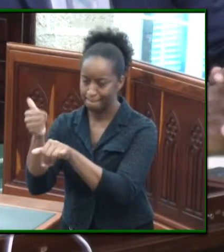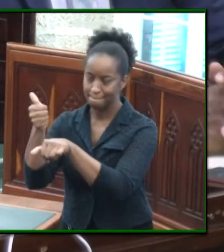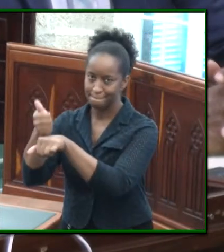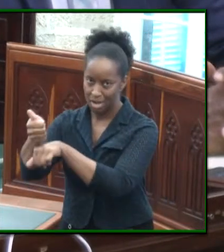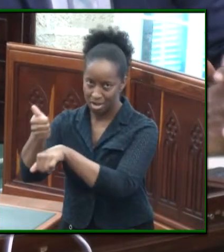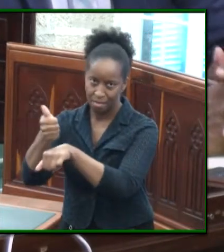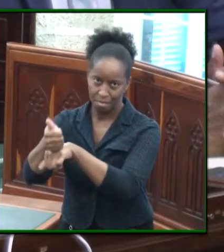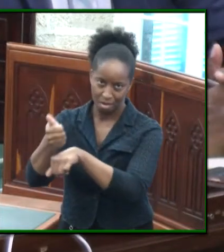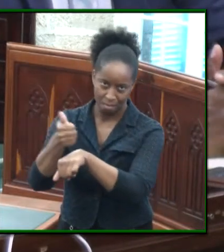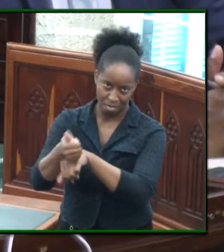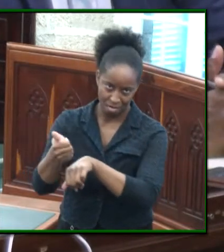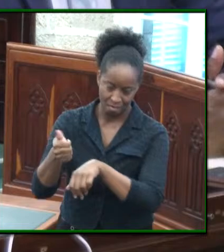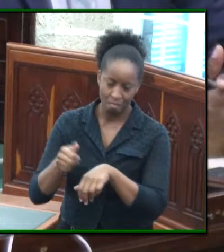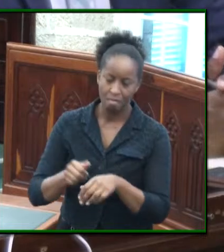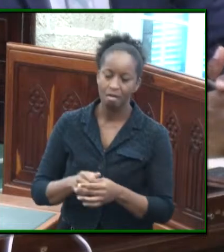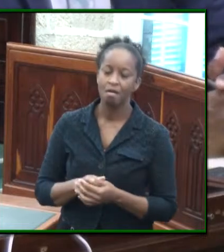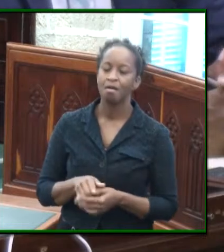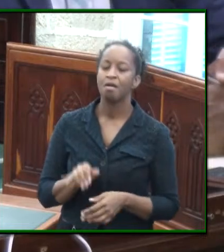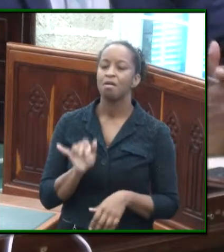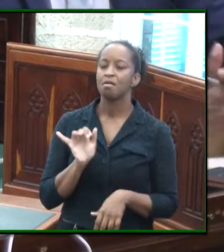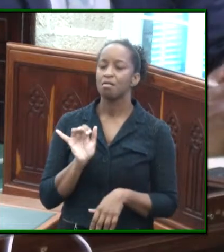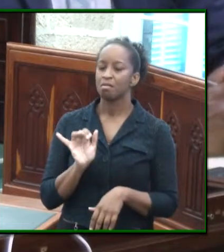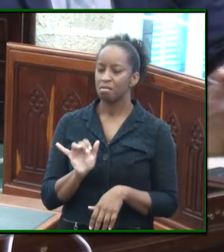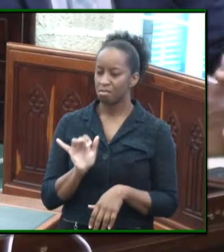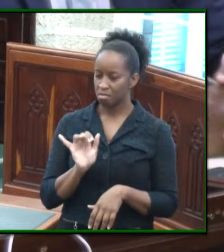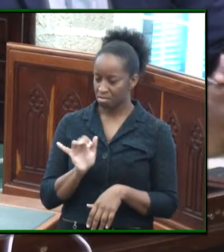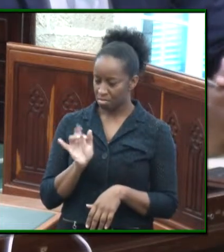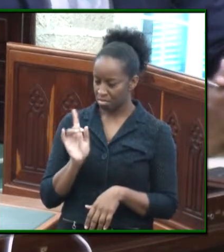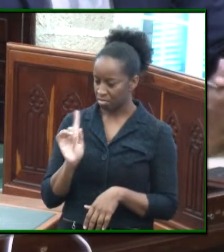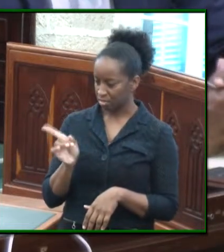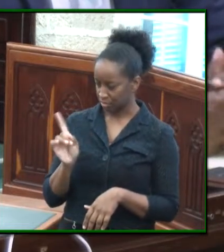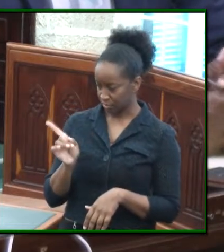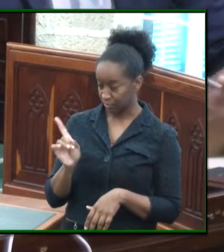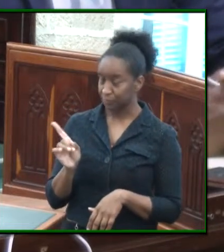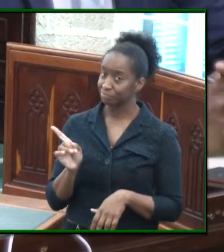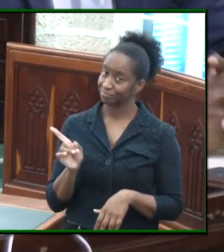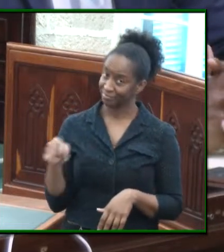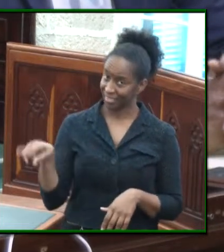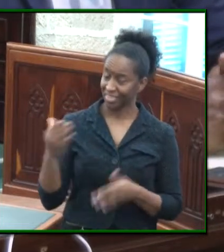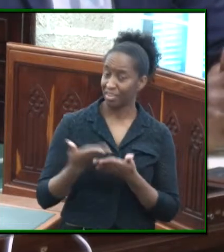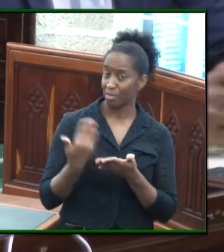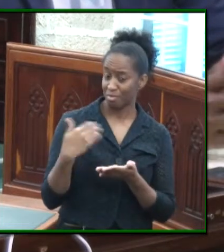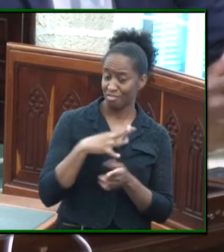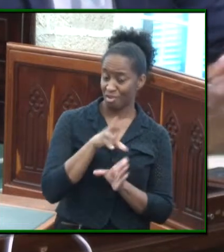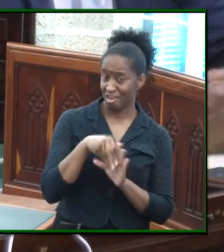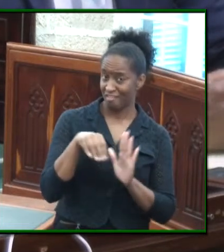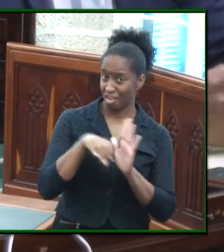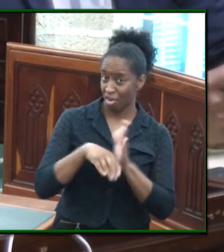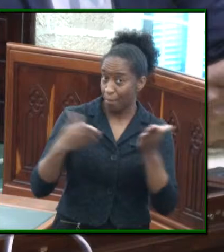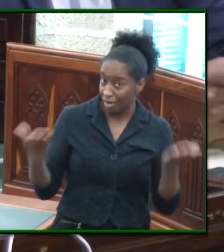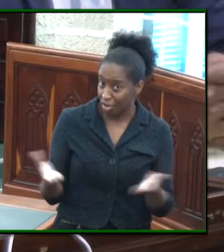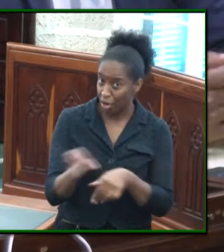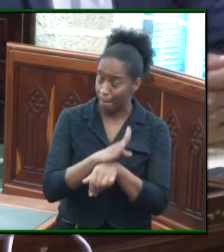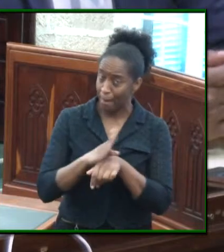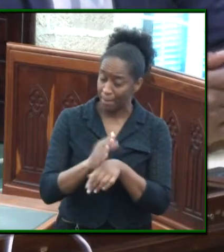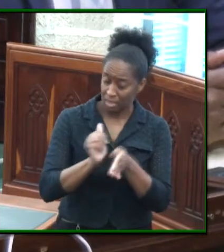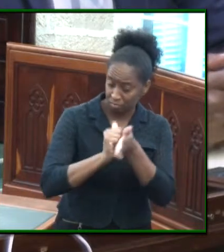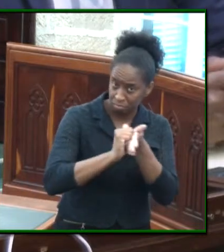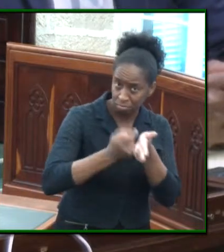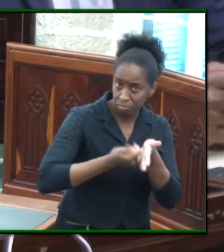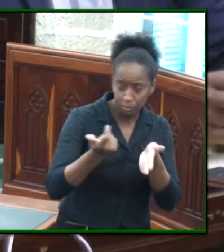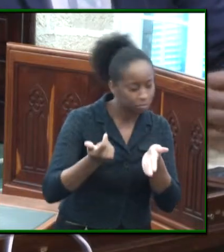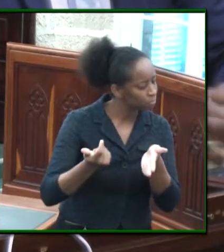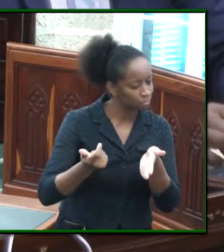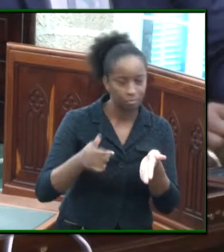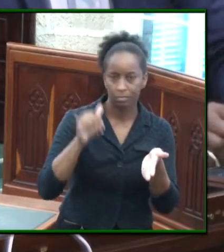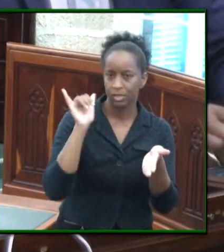the recommendation was that the records would not be expunged. So in every instance where individuals apply, the police then have to take up